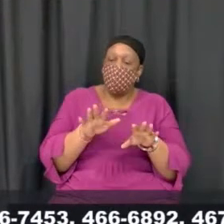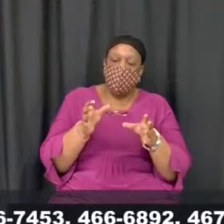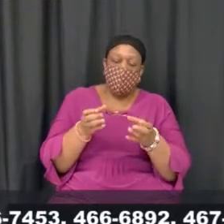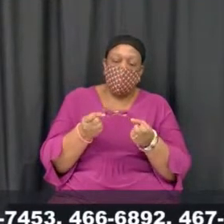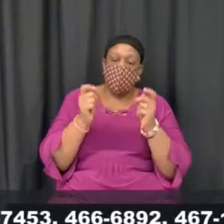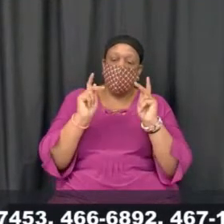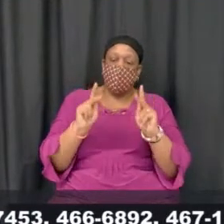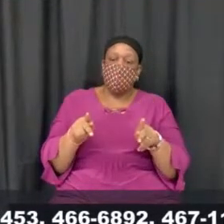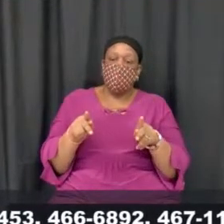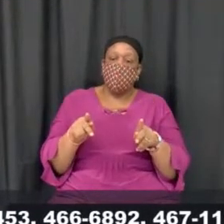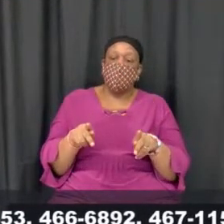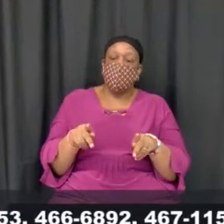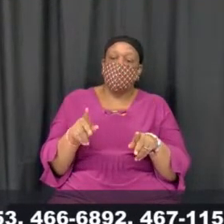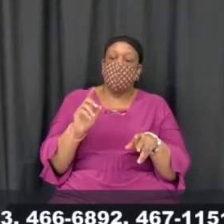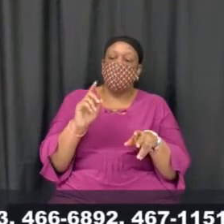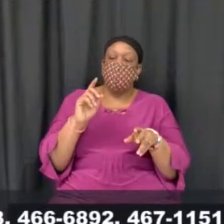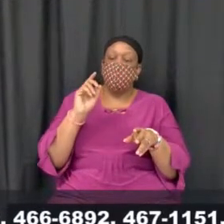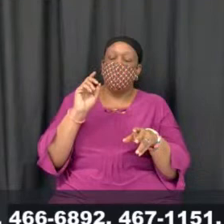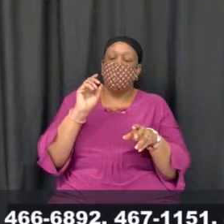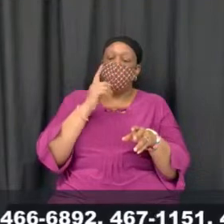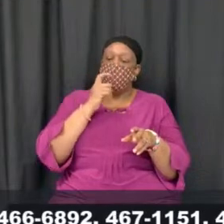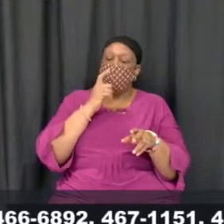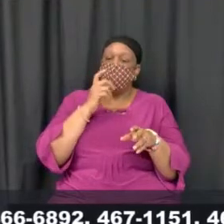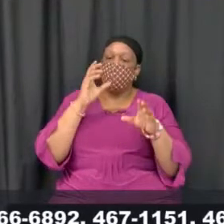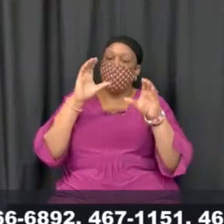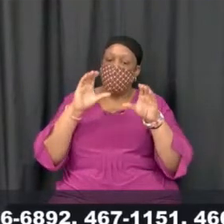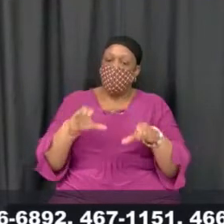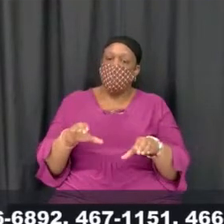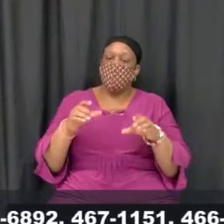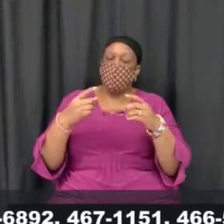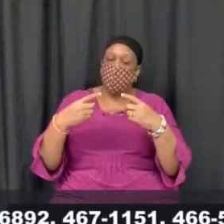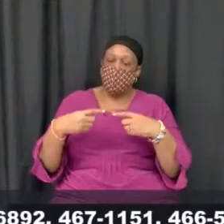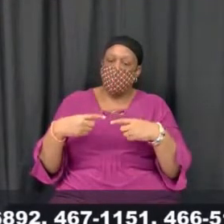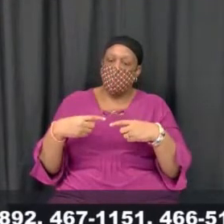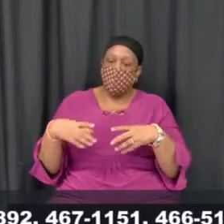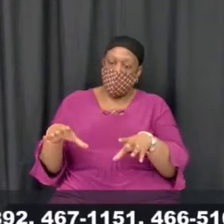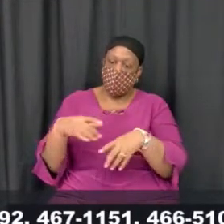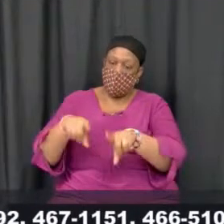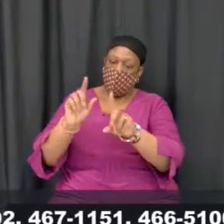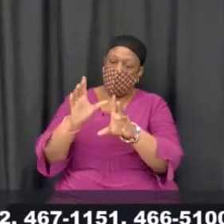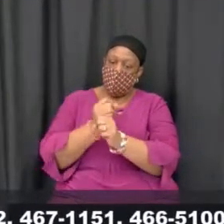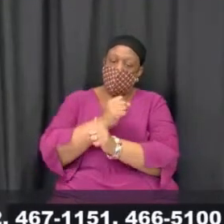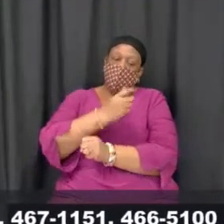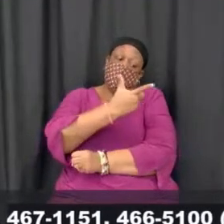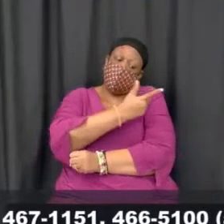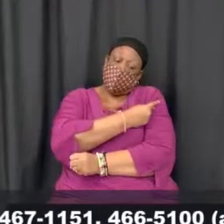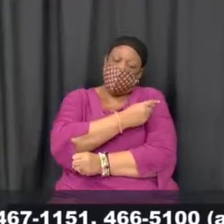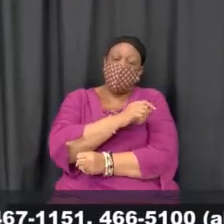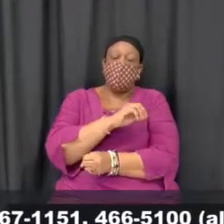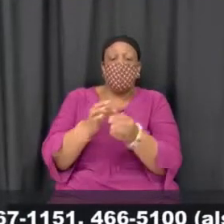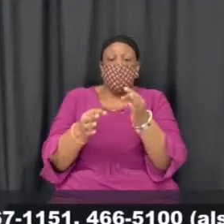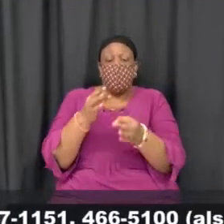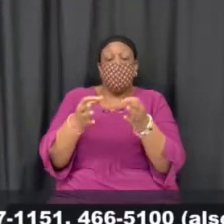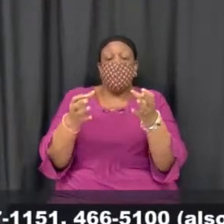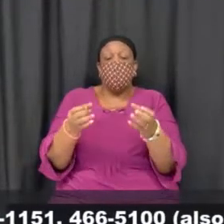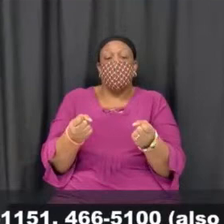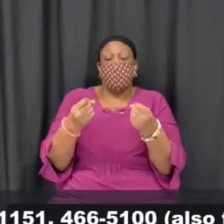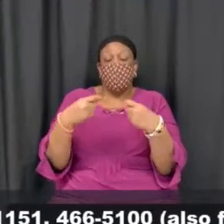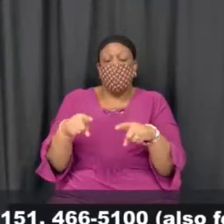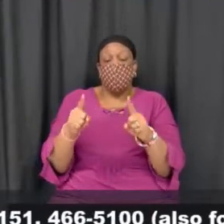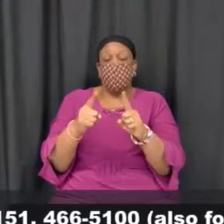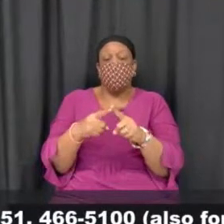CPL and you can be vaccinated, then you can simply go forward and get vaccinated so that you can attend the CPL game. There is